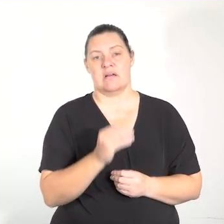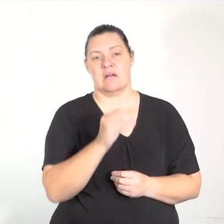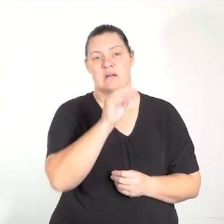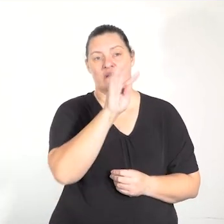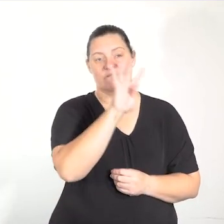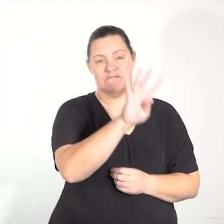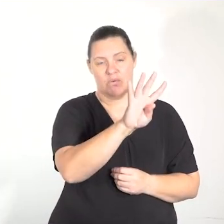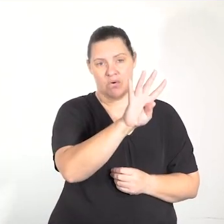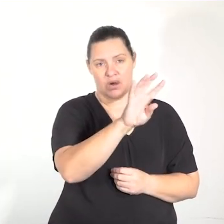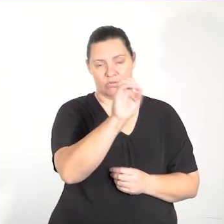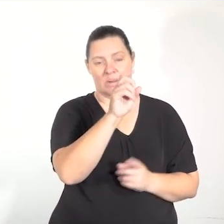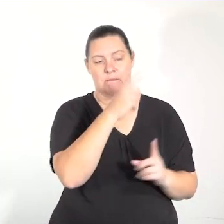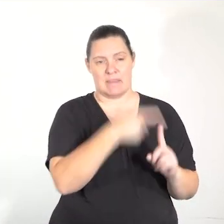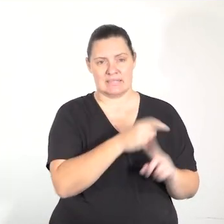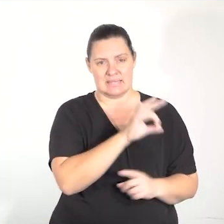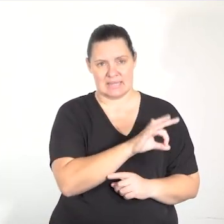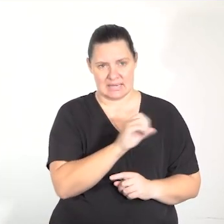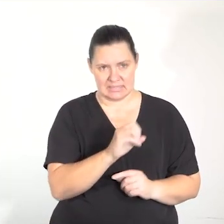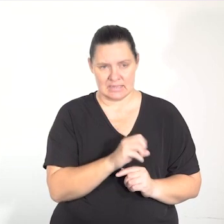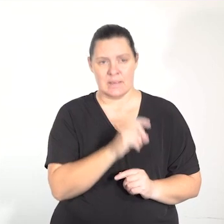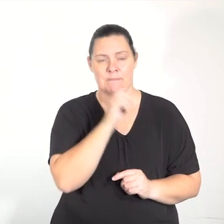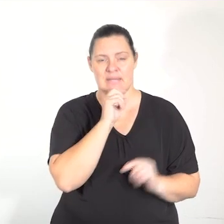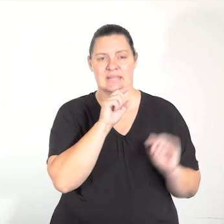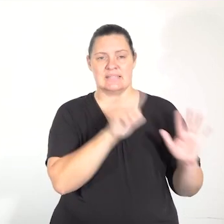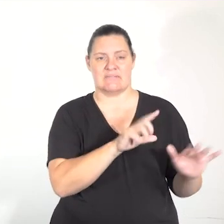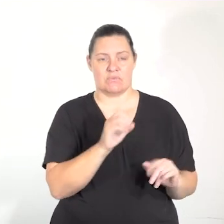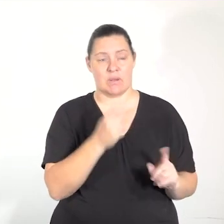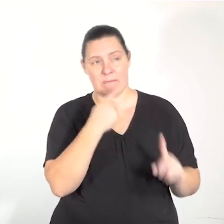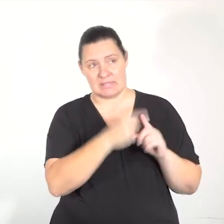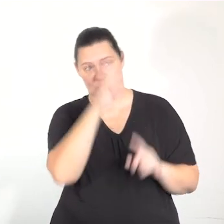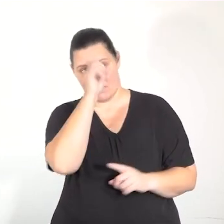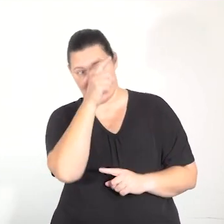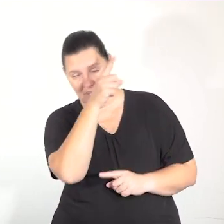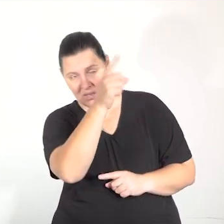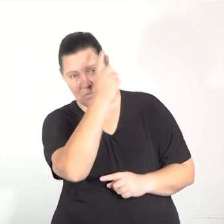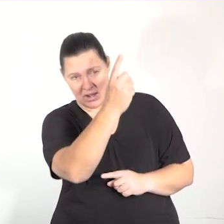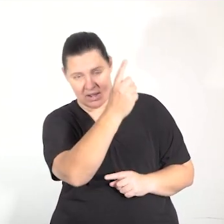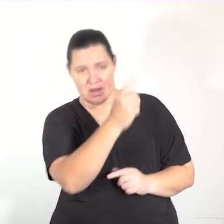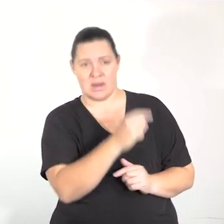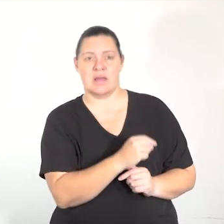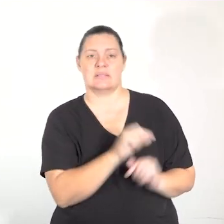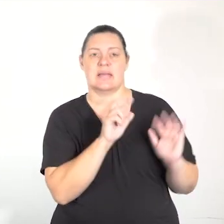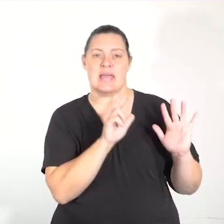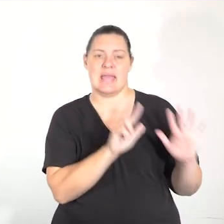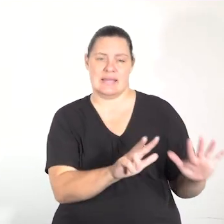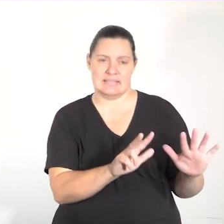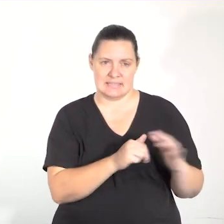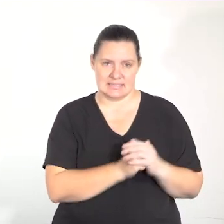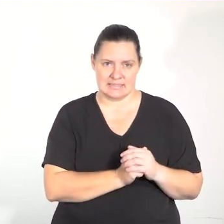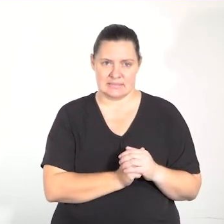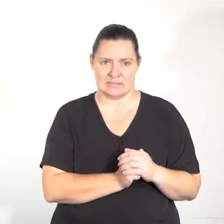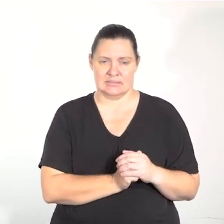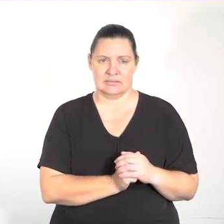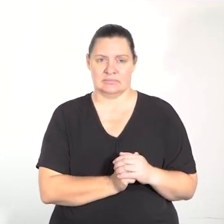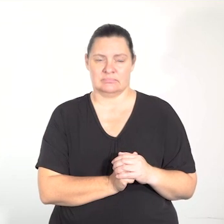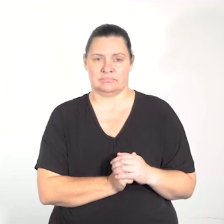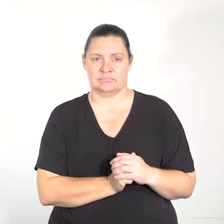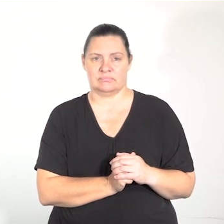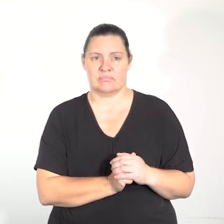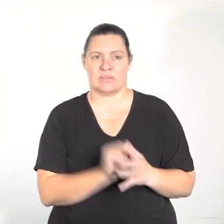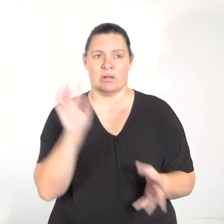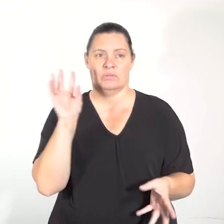42 Rands. So he spent 30 Rand and 42 Rand in the shop. What is the total for